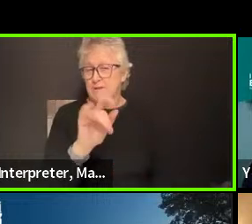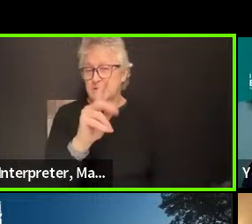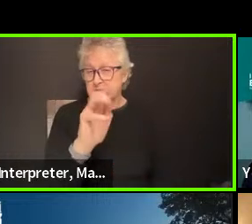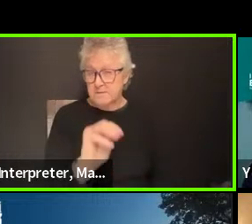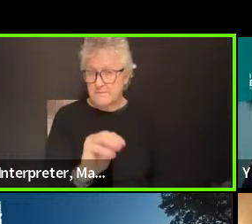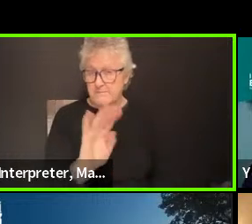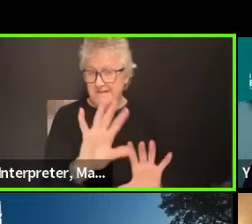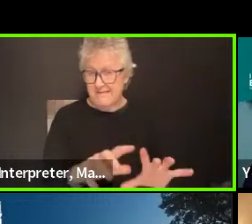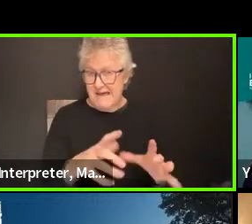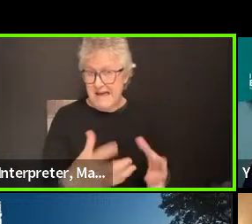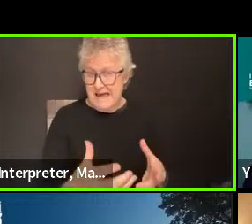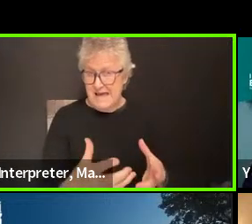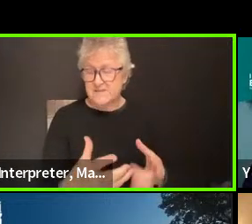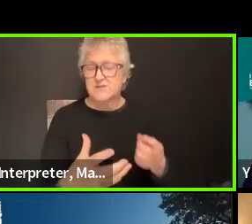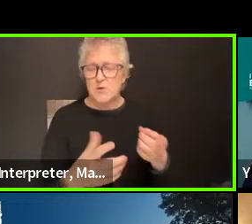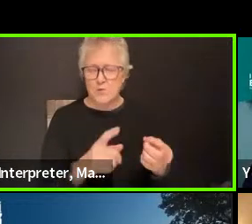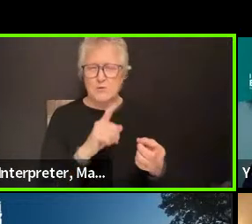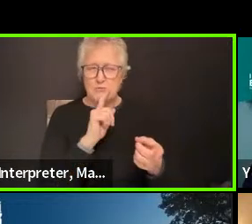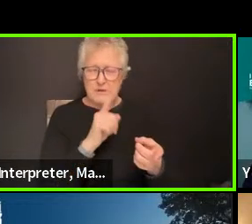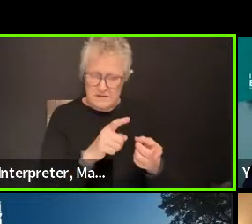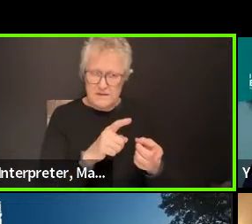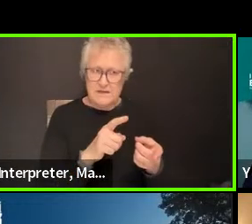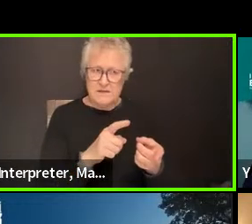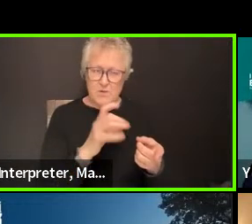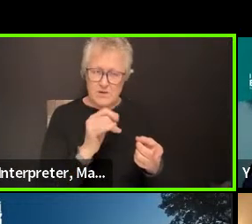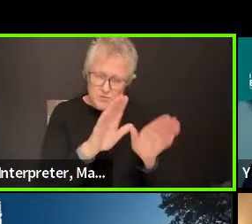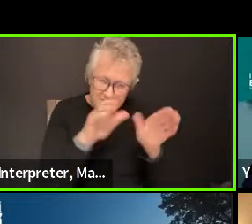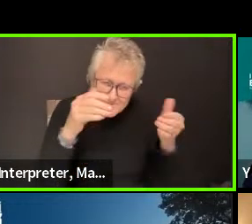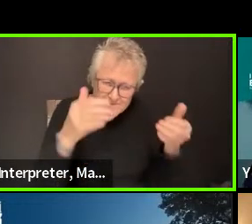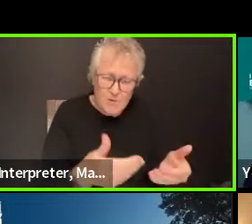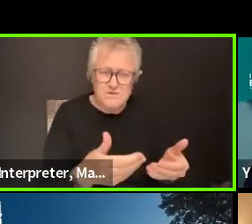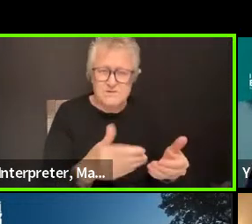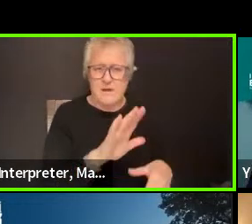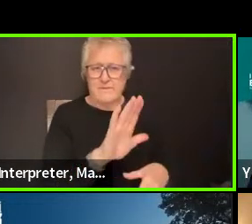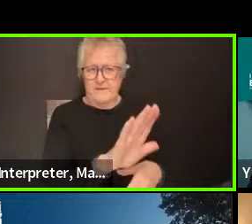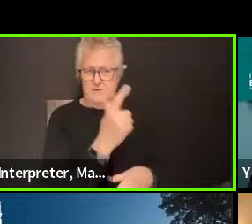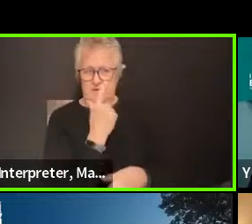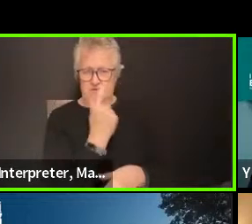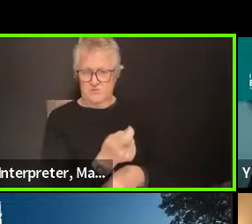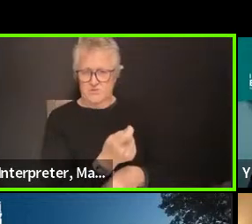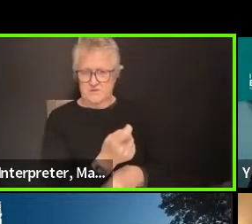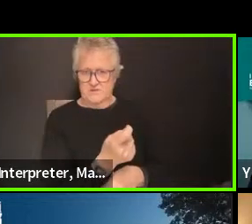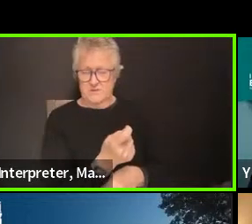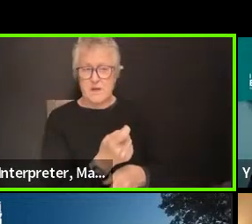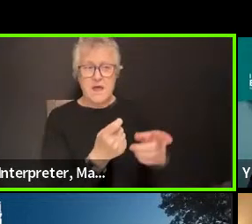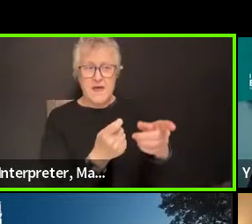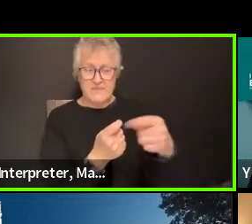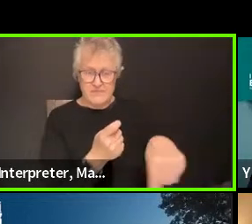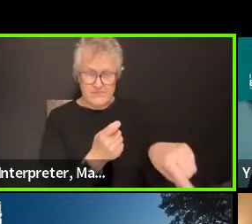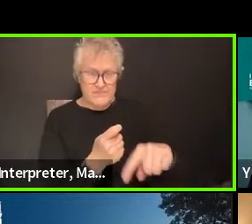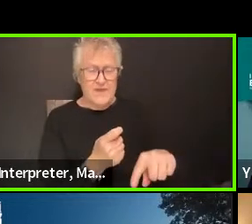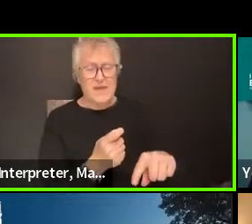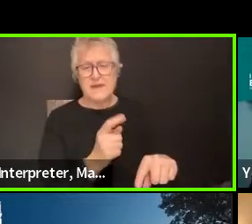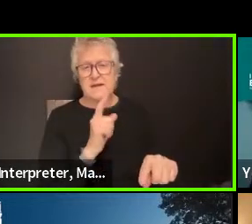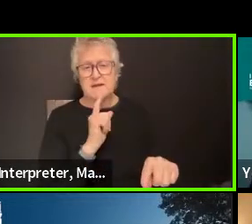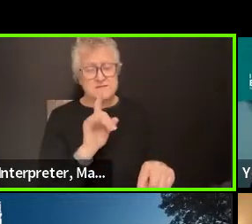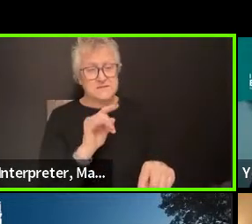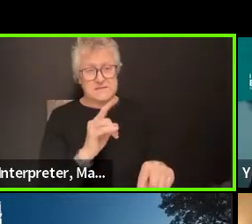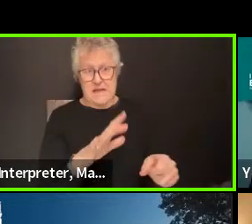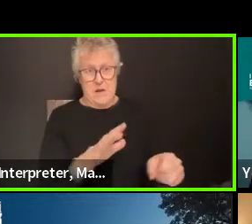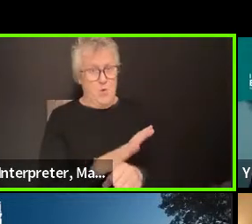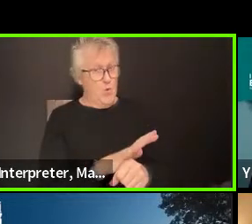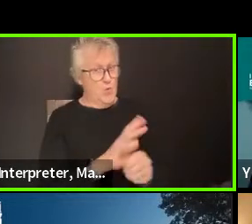conference. And so a lot of the youth really appreciated that they were able to do a whole program area tour similar to the one that you all